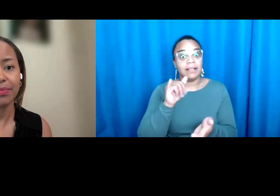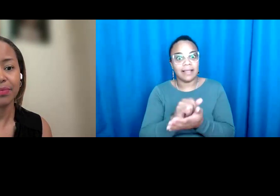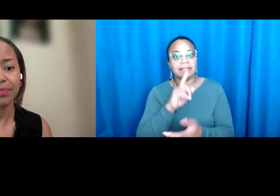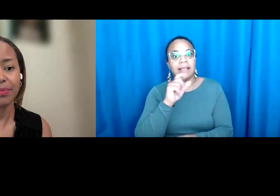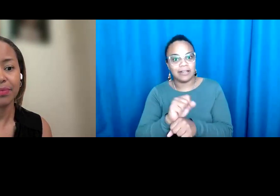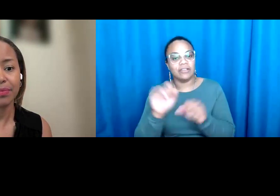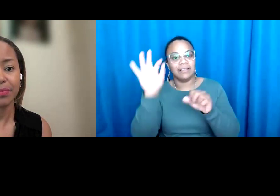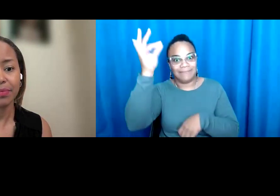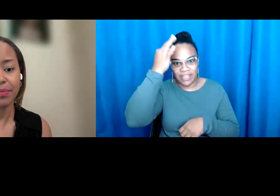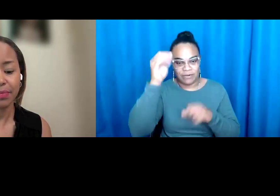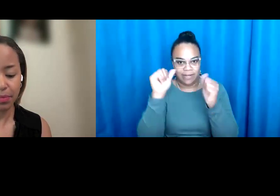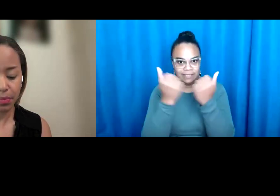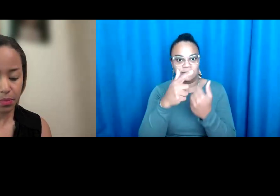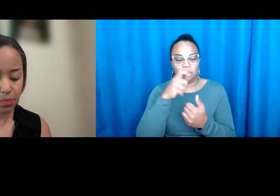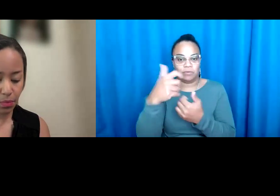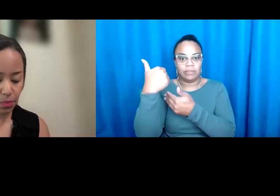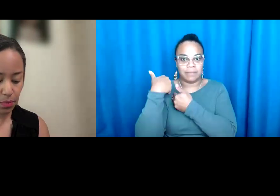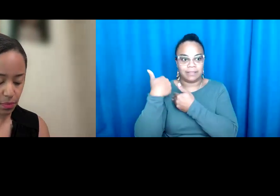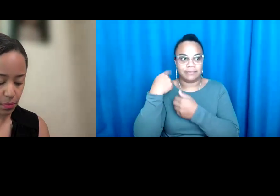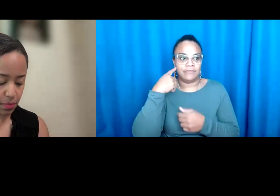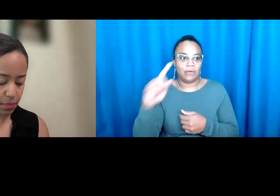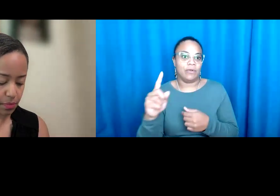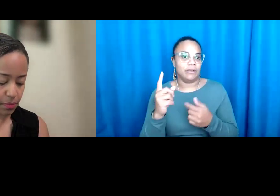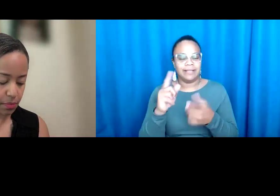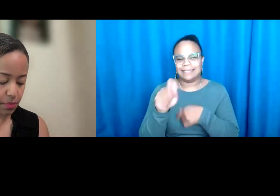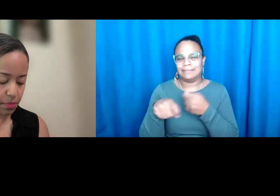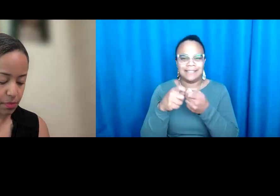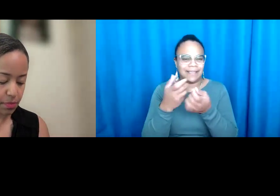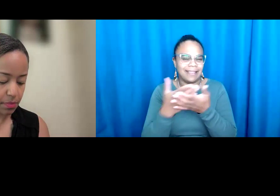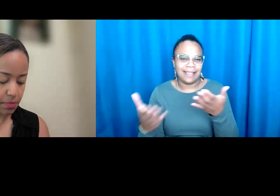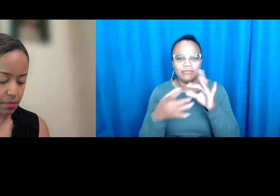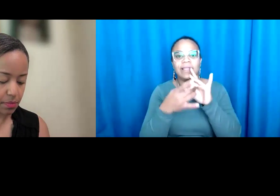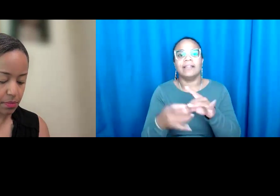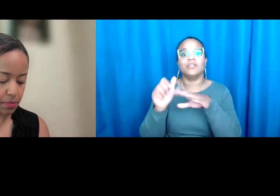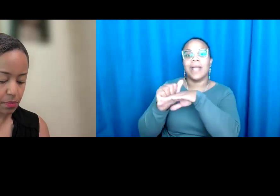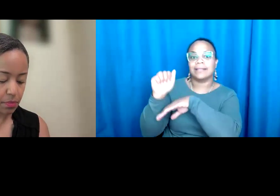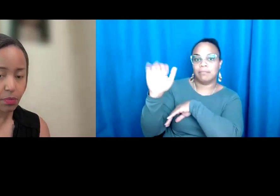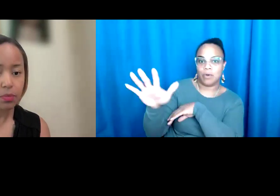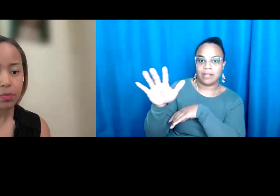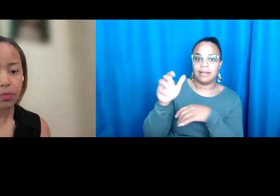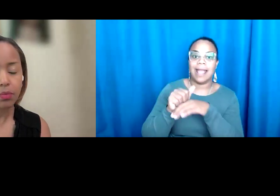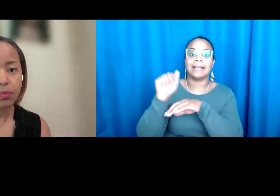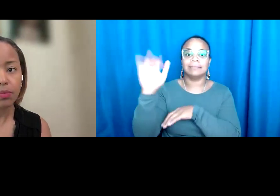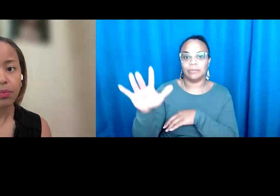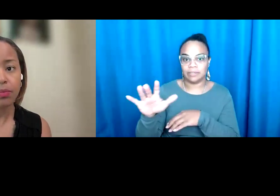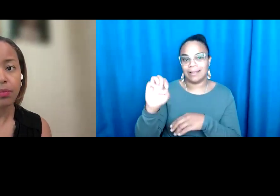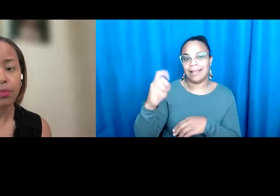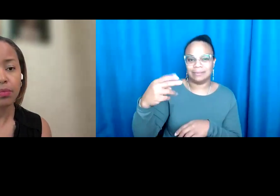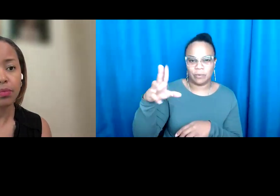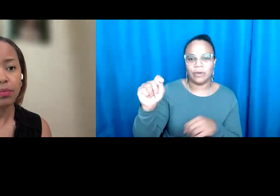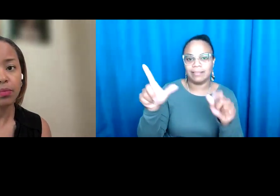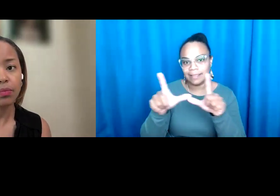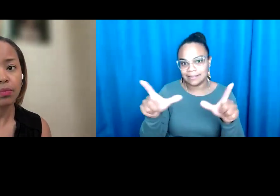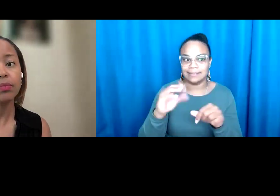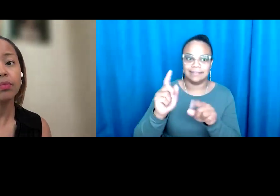that is in charge of certain things regarding exporting, export licenses for certain things and certain